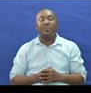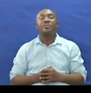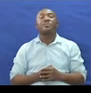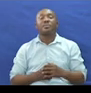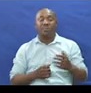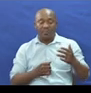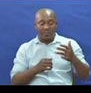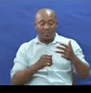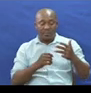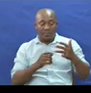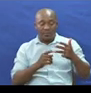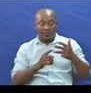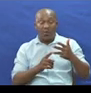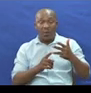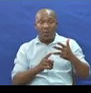Number 4.